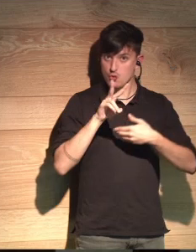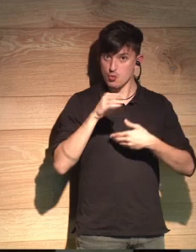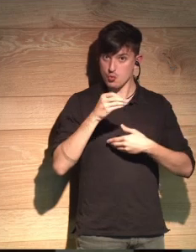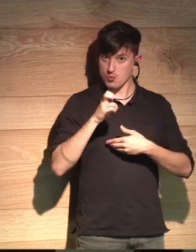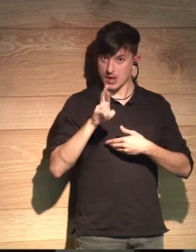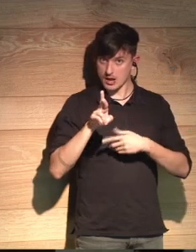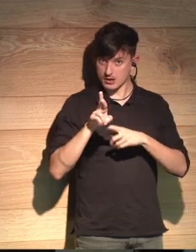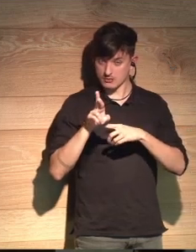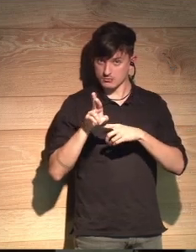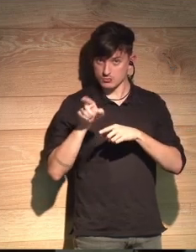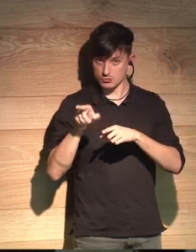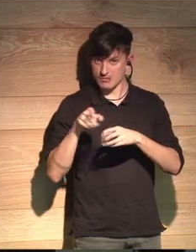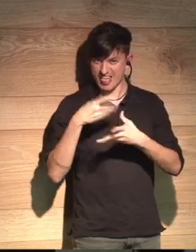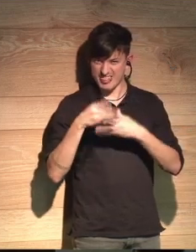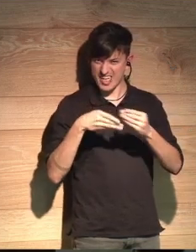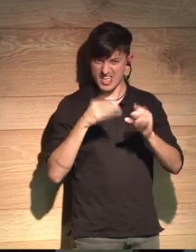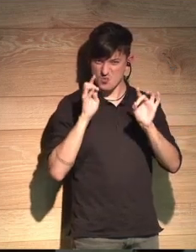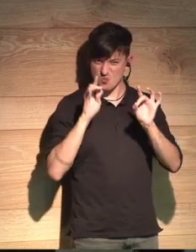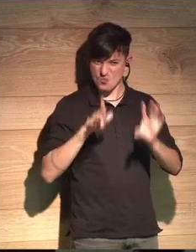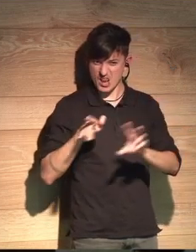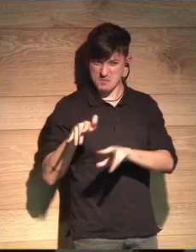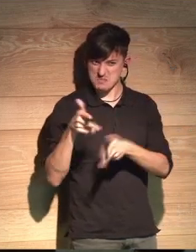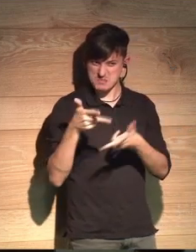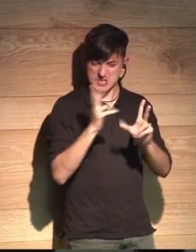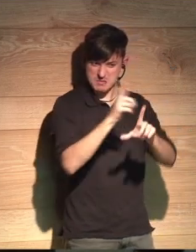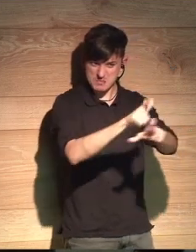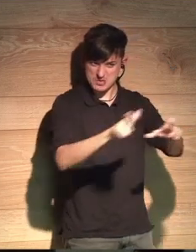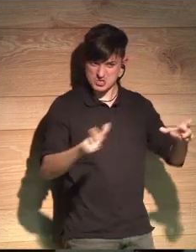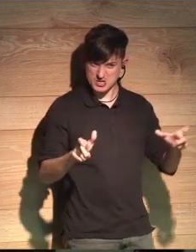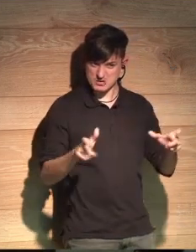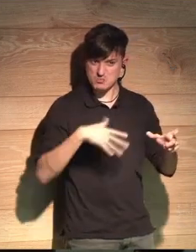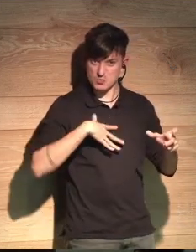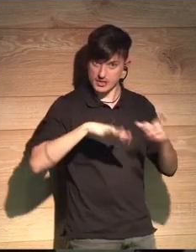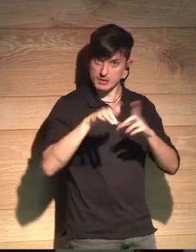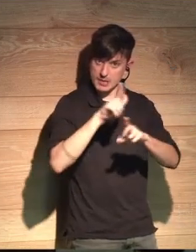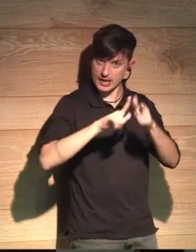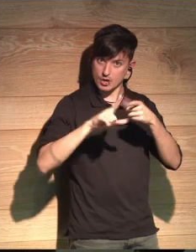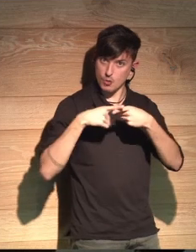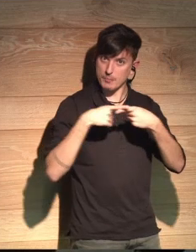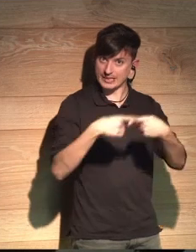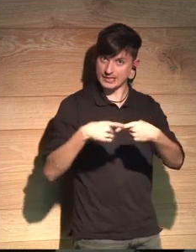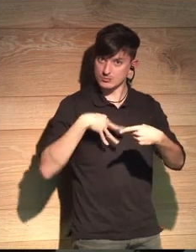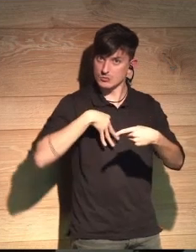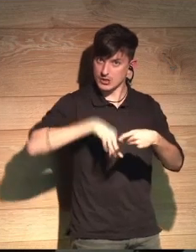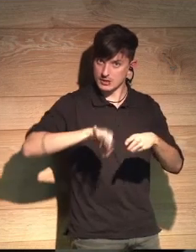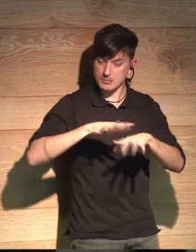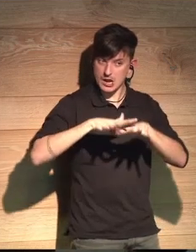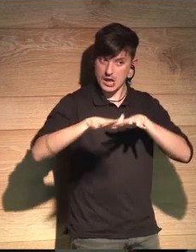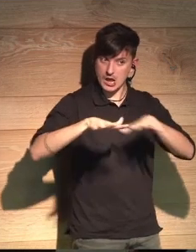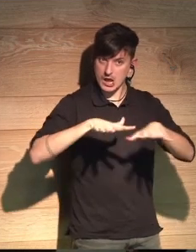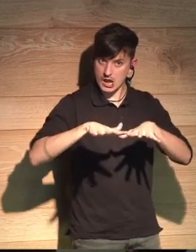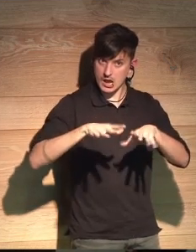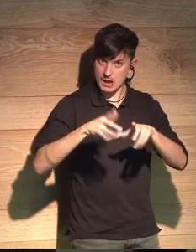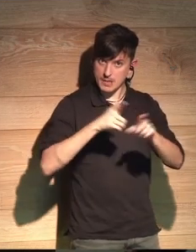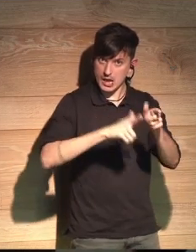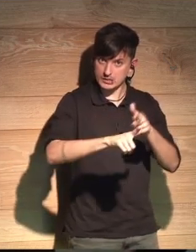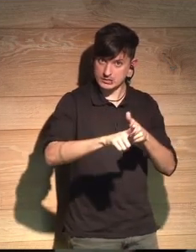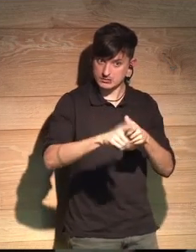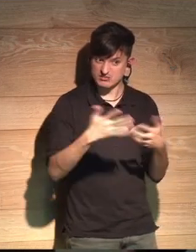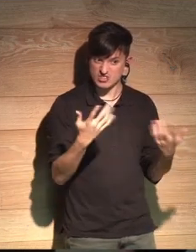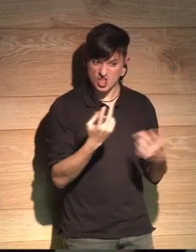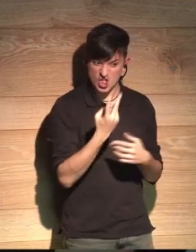two people going more or less in the same direction to share mobility, which means that instead of having 2 cars on the road, you got